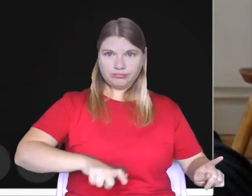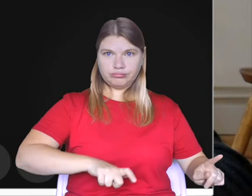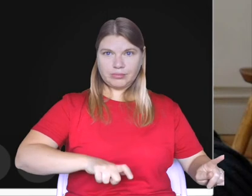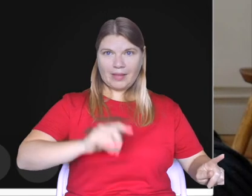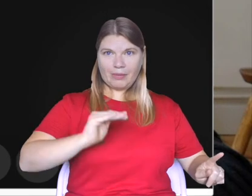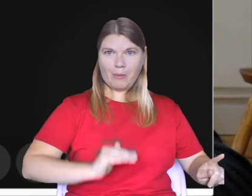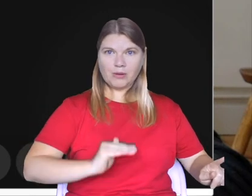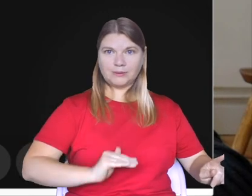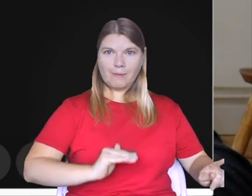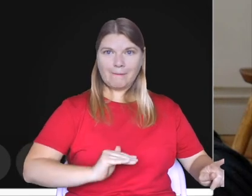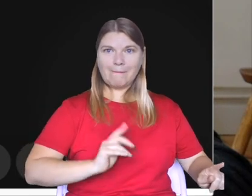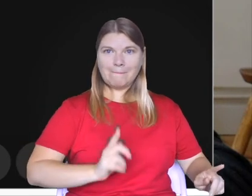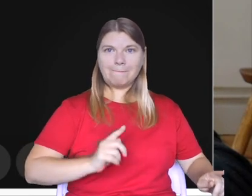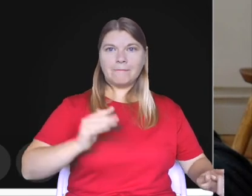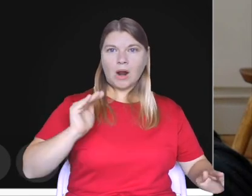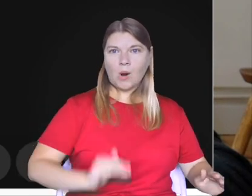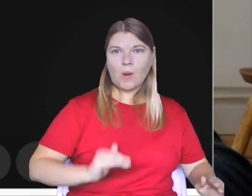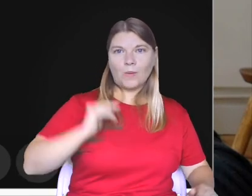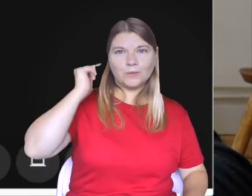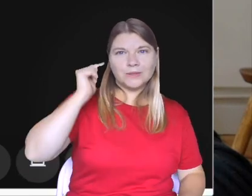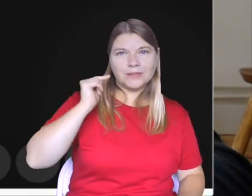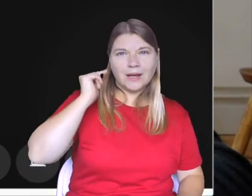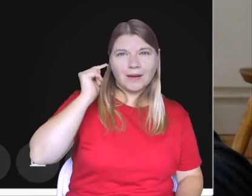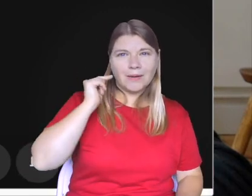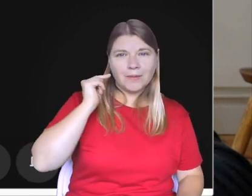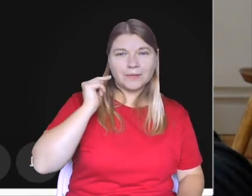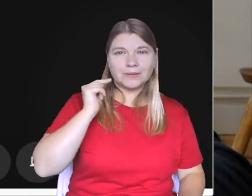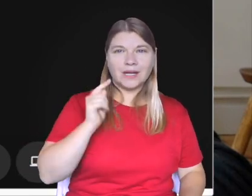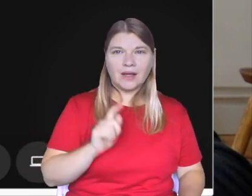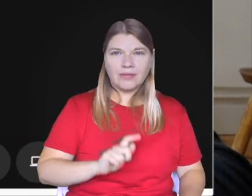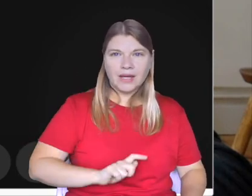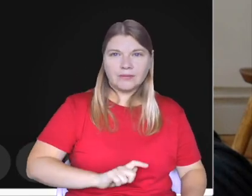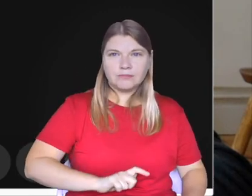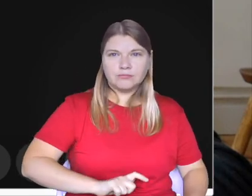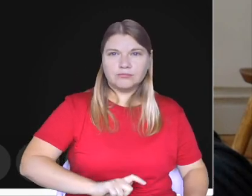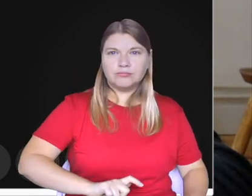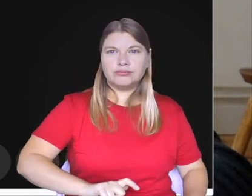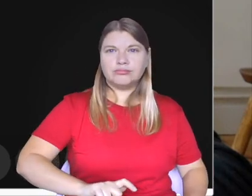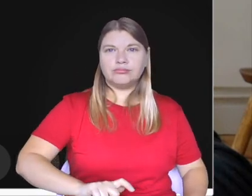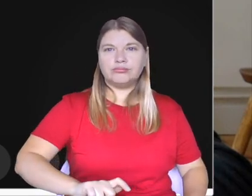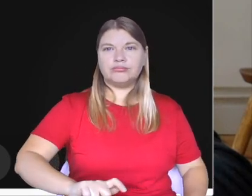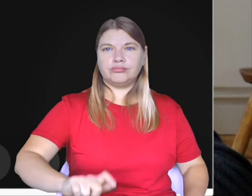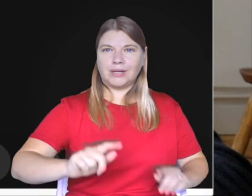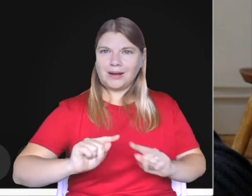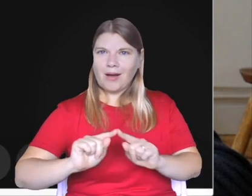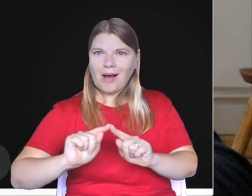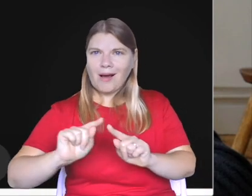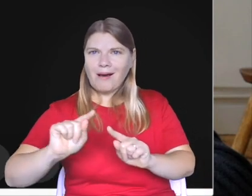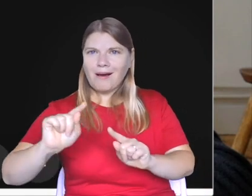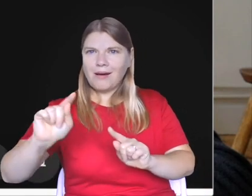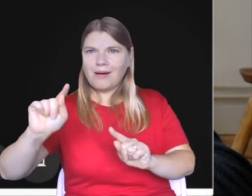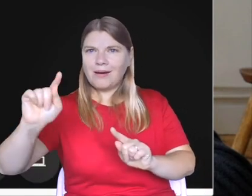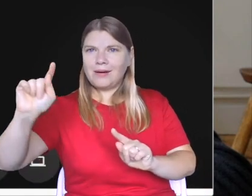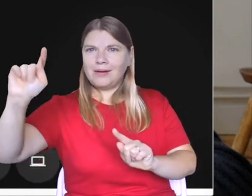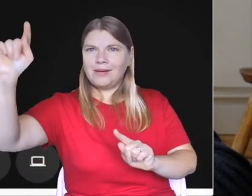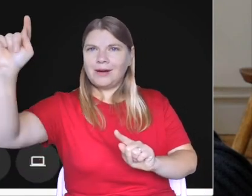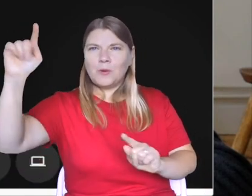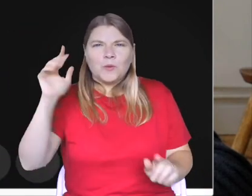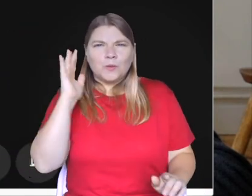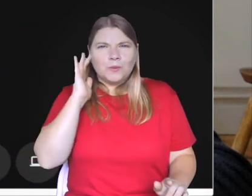Bringing it up. You can just about hear that. And then going higher and higher. And higher.